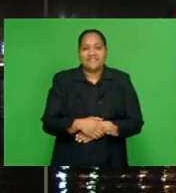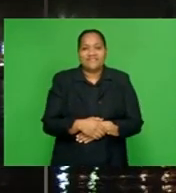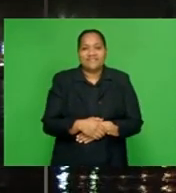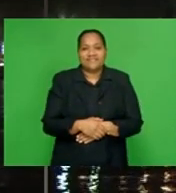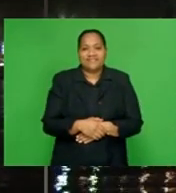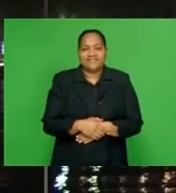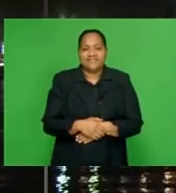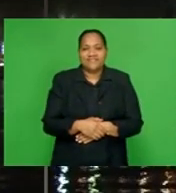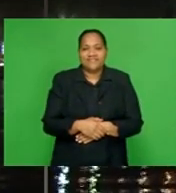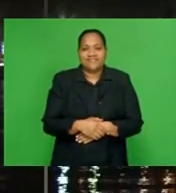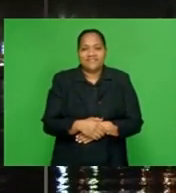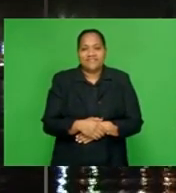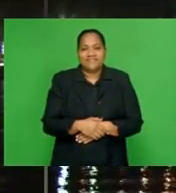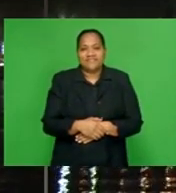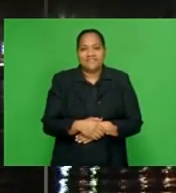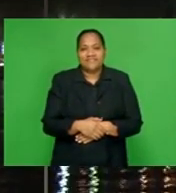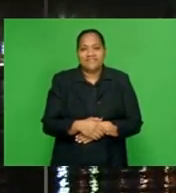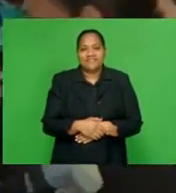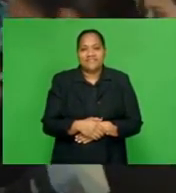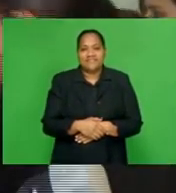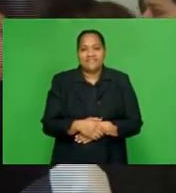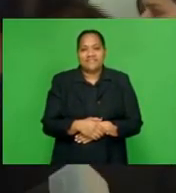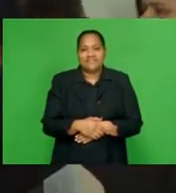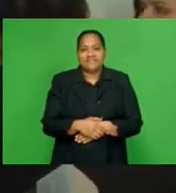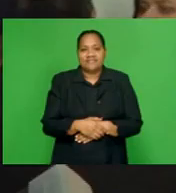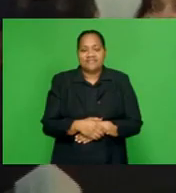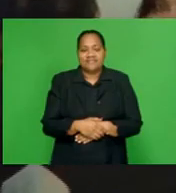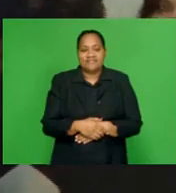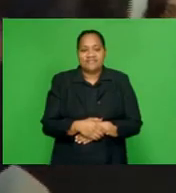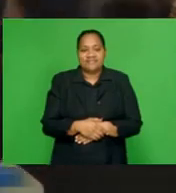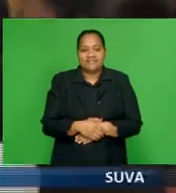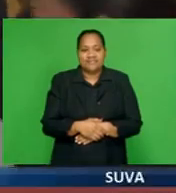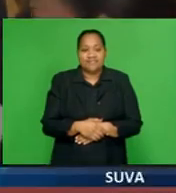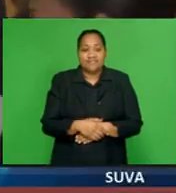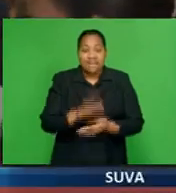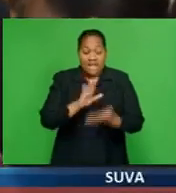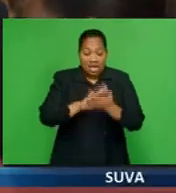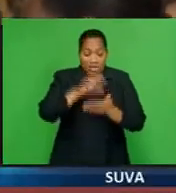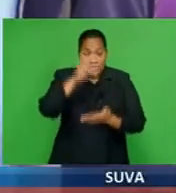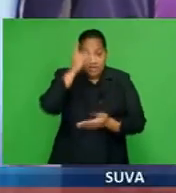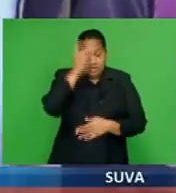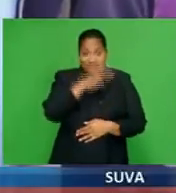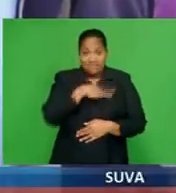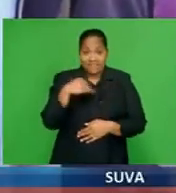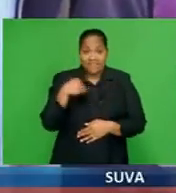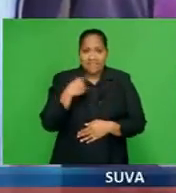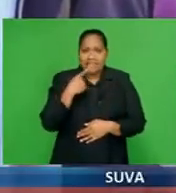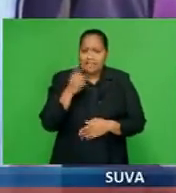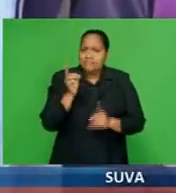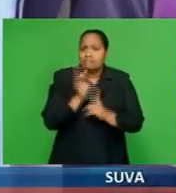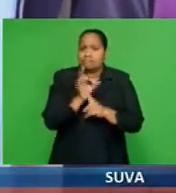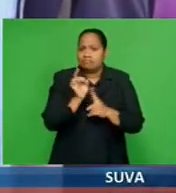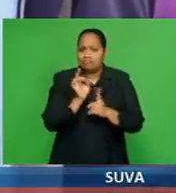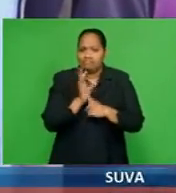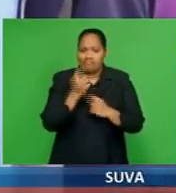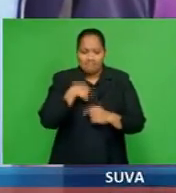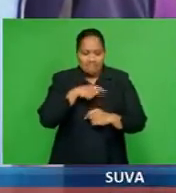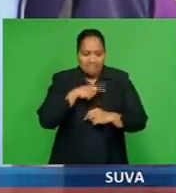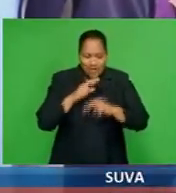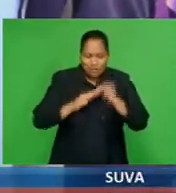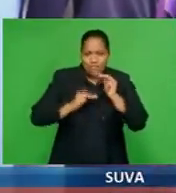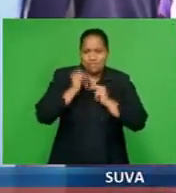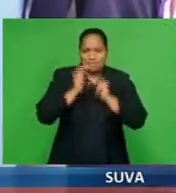Koroi Tandulalo reports. The Education Ministry says it is important that we build a